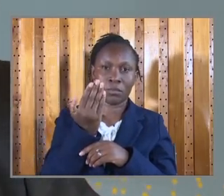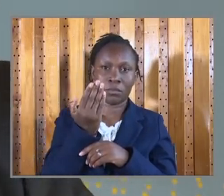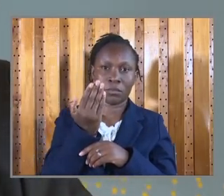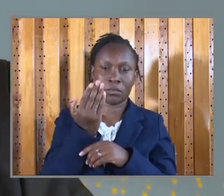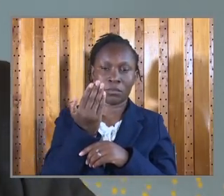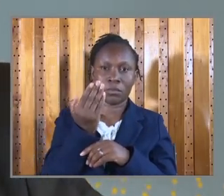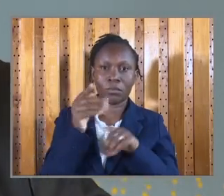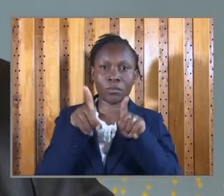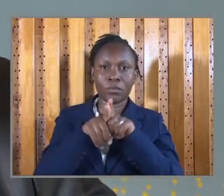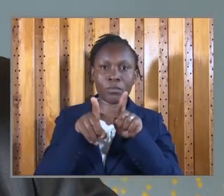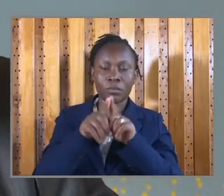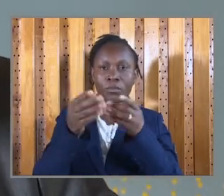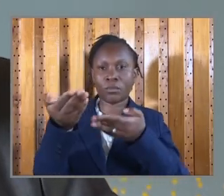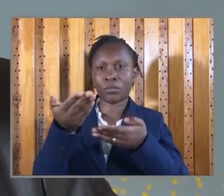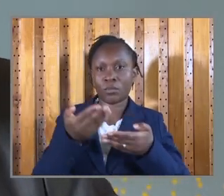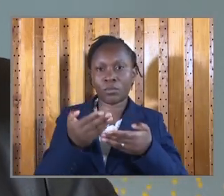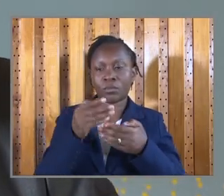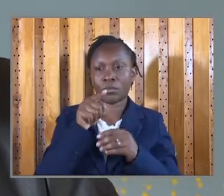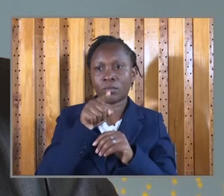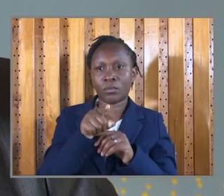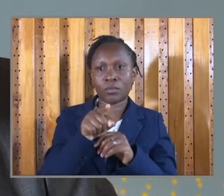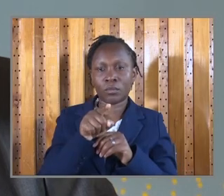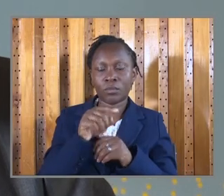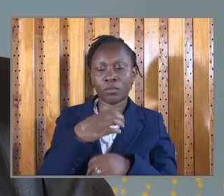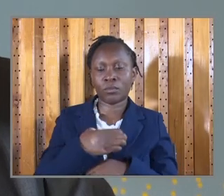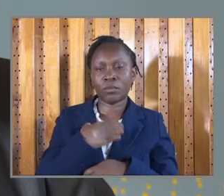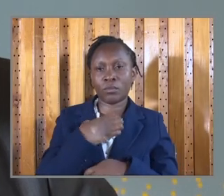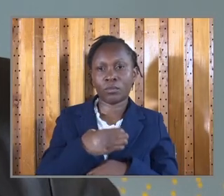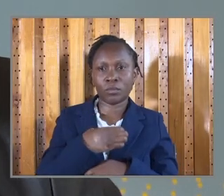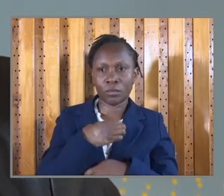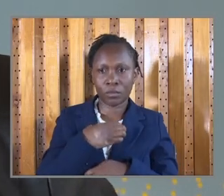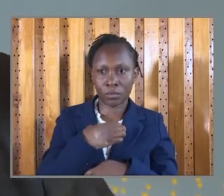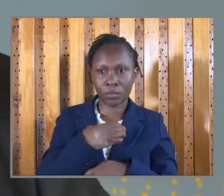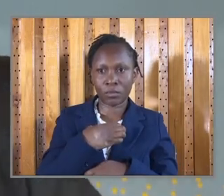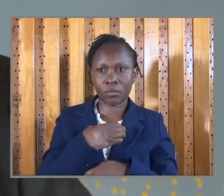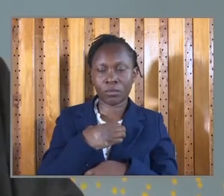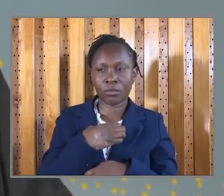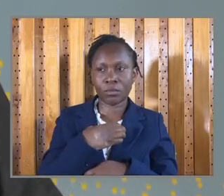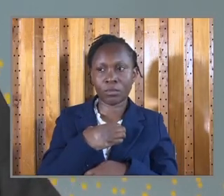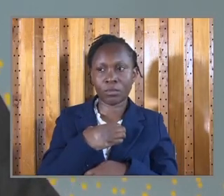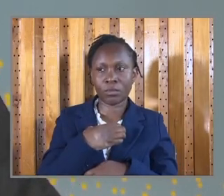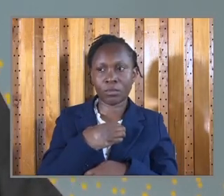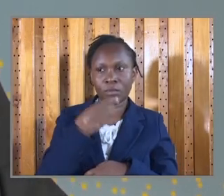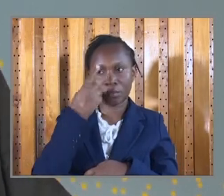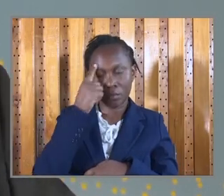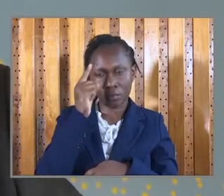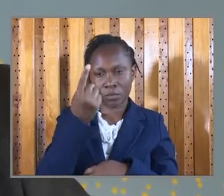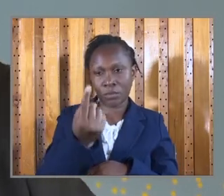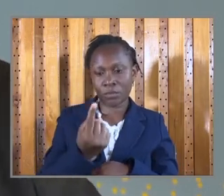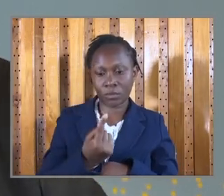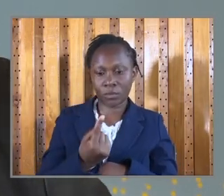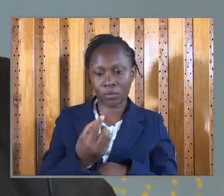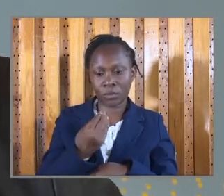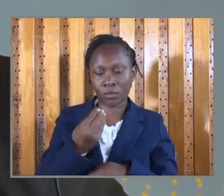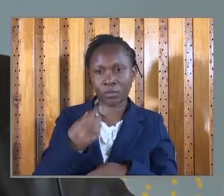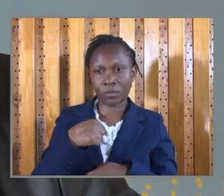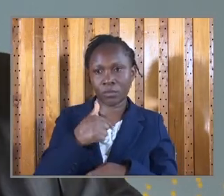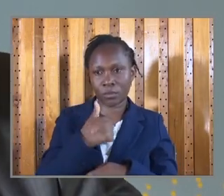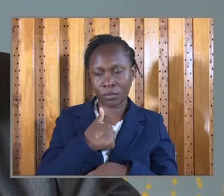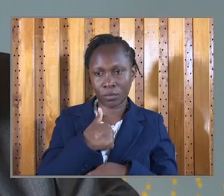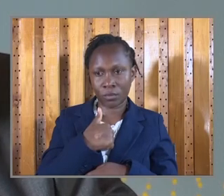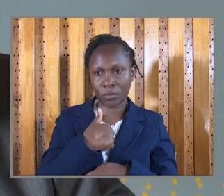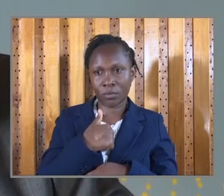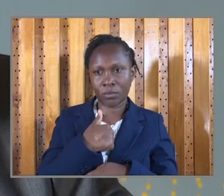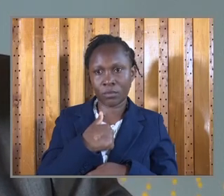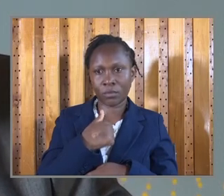And also to welcome you, our guests, EU Commission, for coming to give us this lecture.